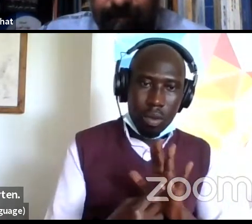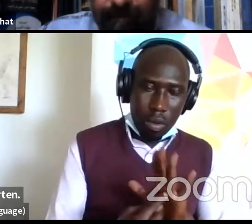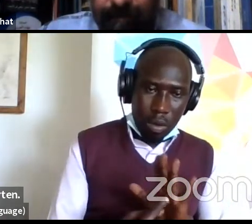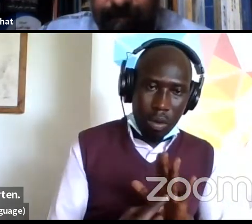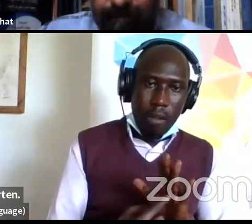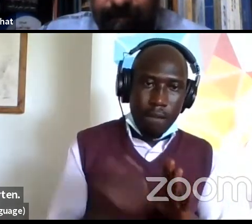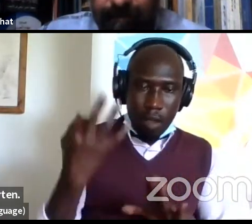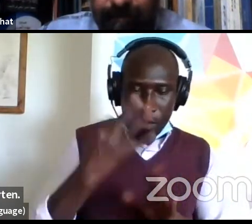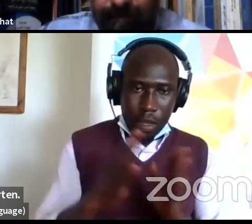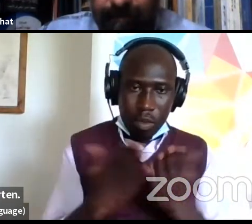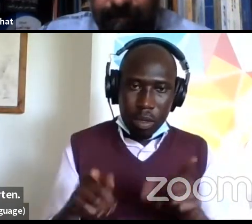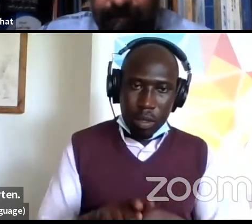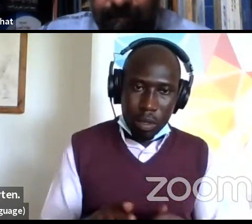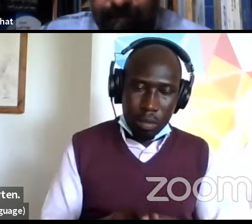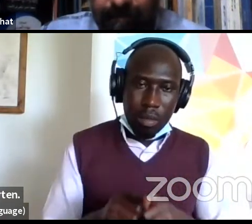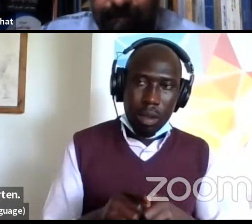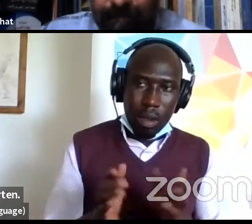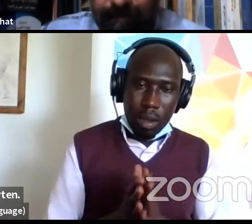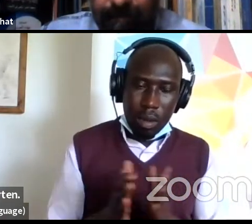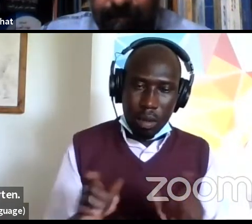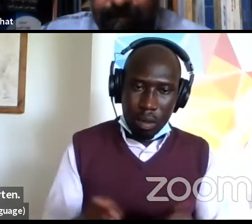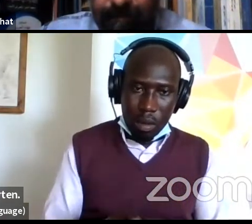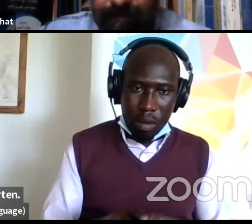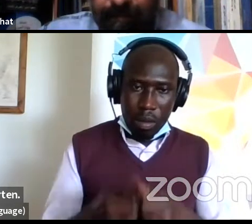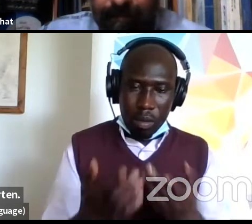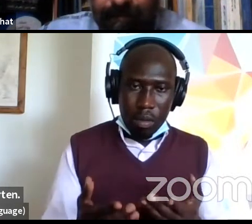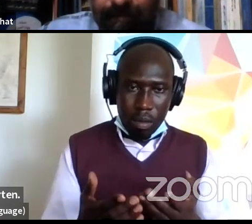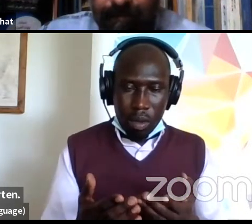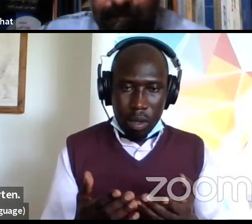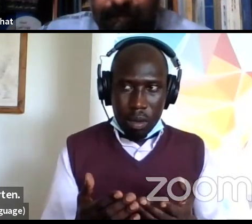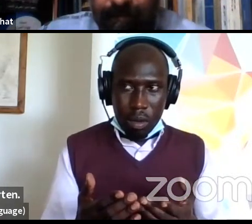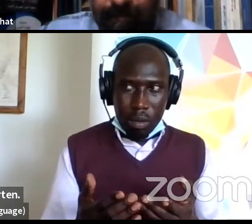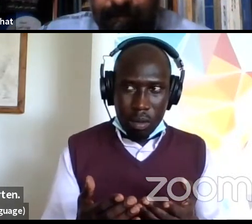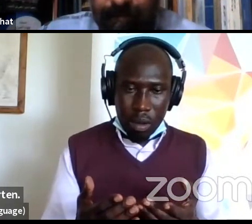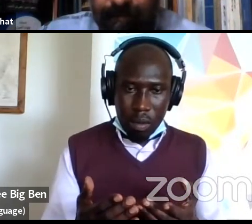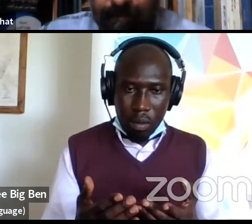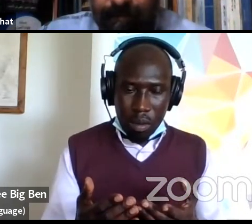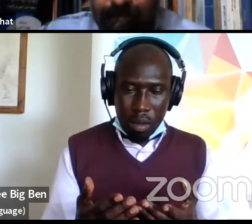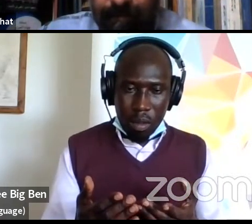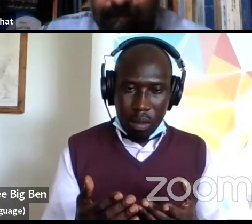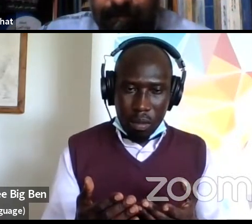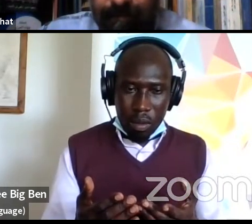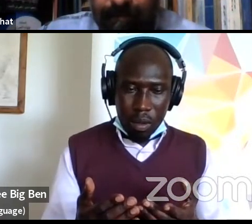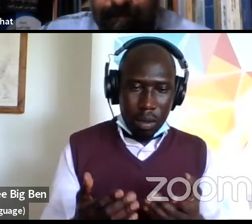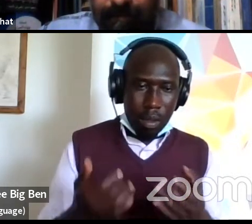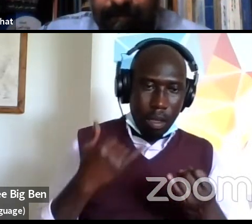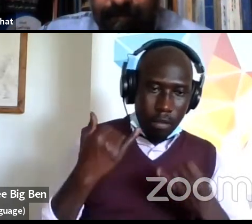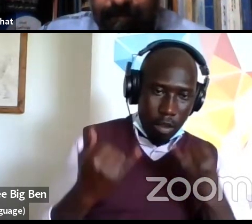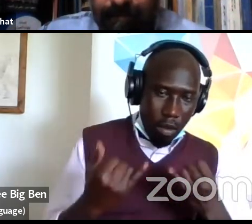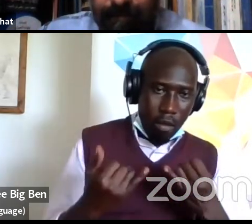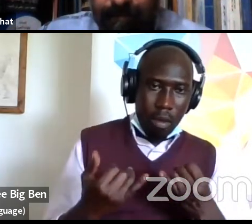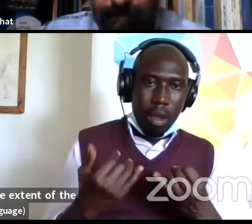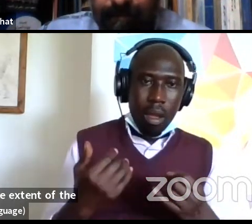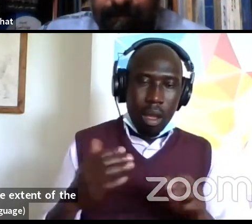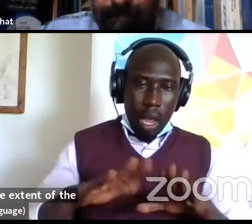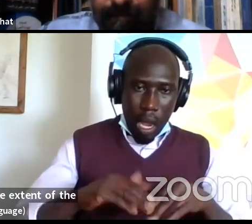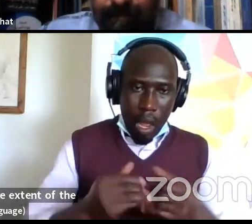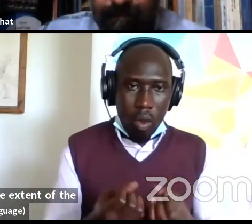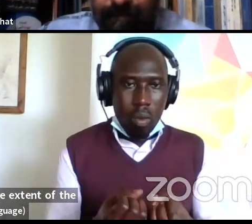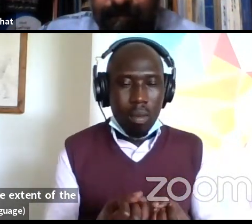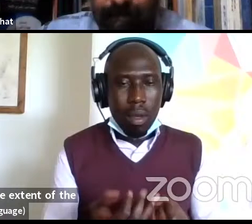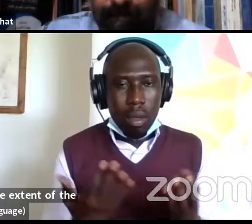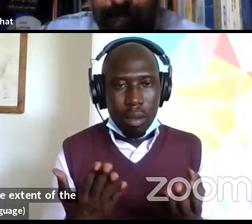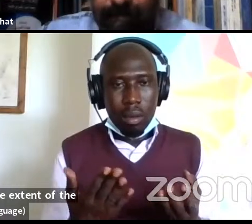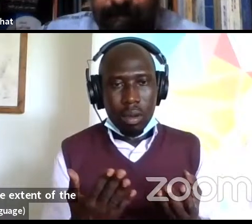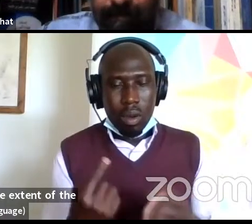Facebook as well. And it was terrifying because you see the extent of abuse of power and how much,